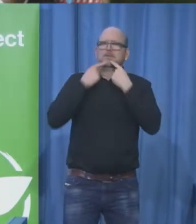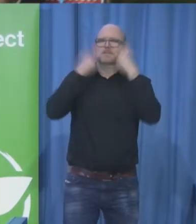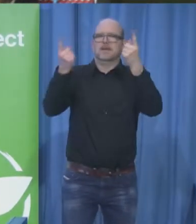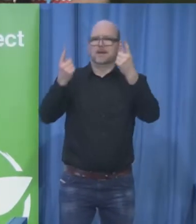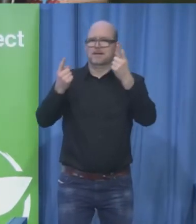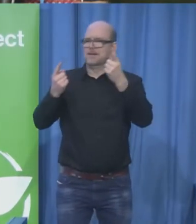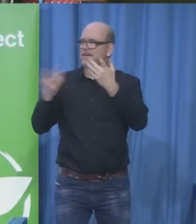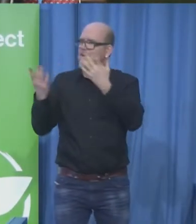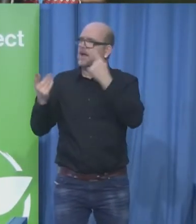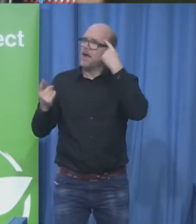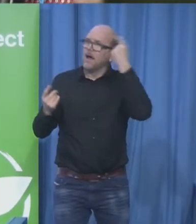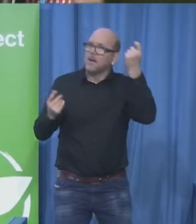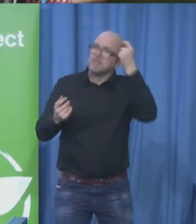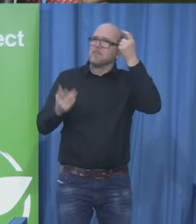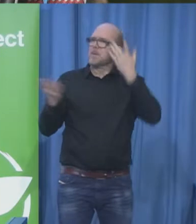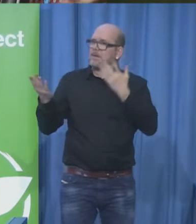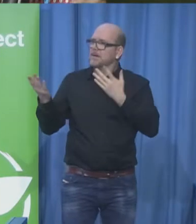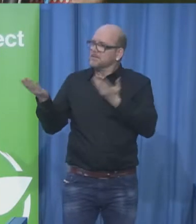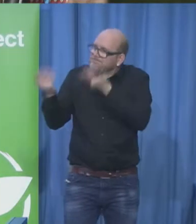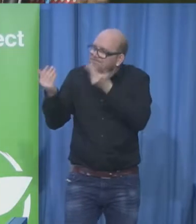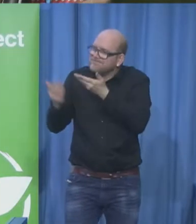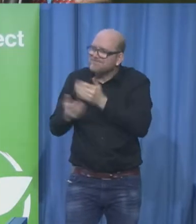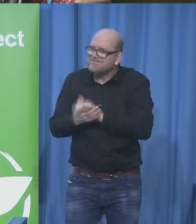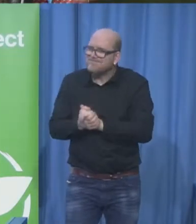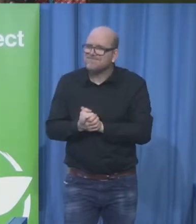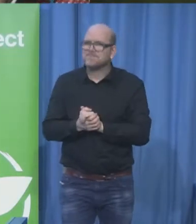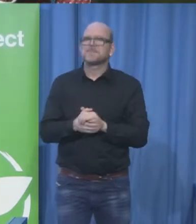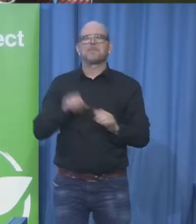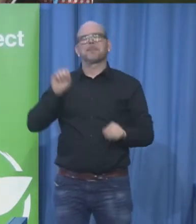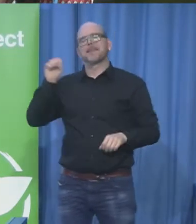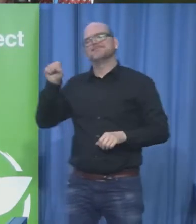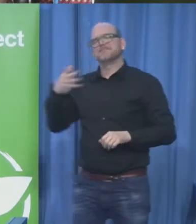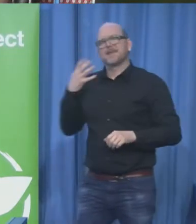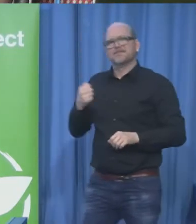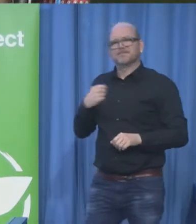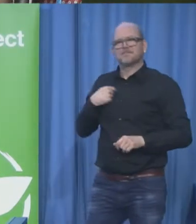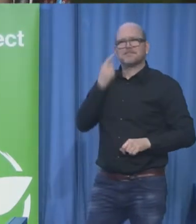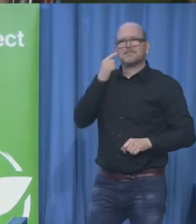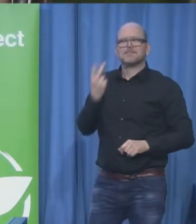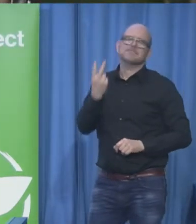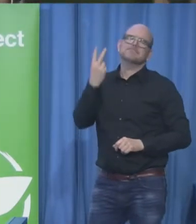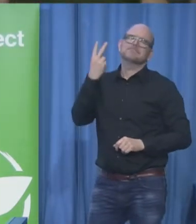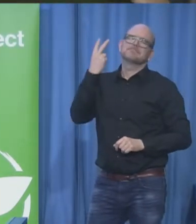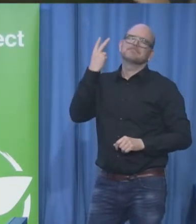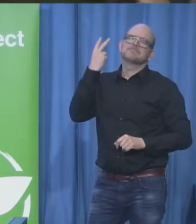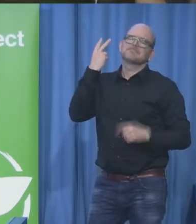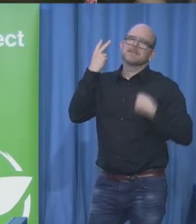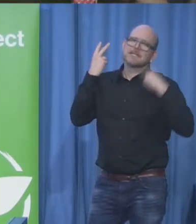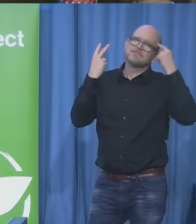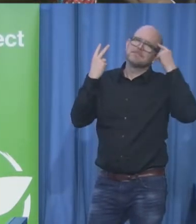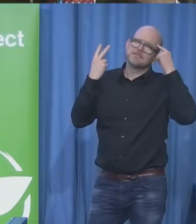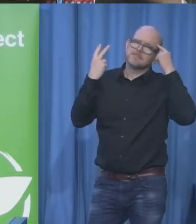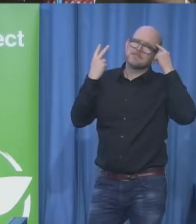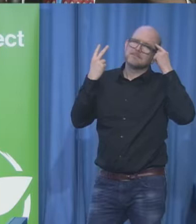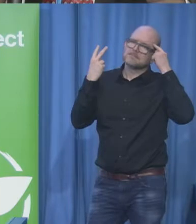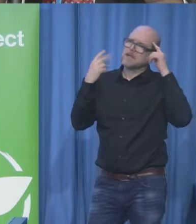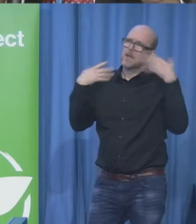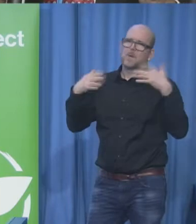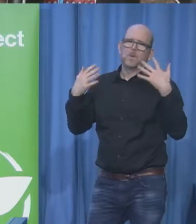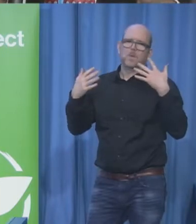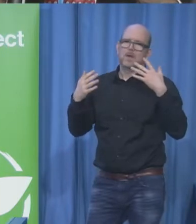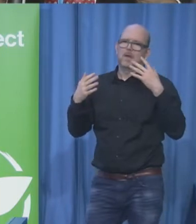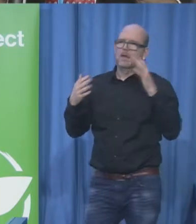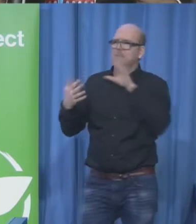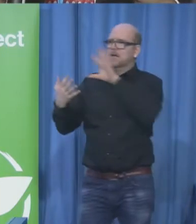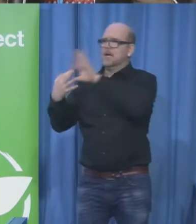you look at a conference like this, I think it's really a conglomeration. And it's really the entire 3